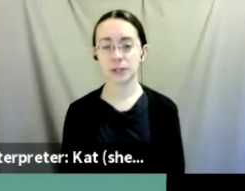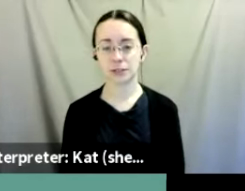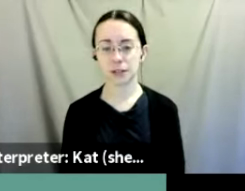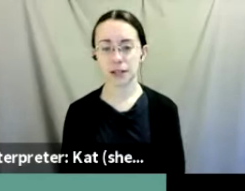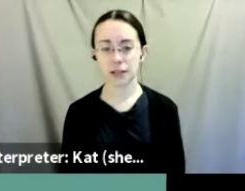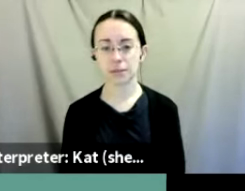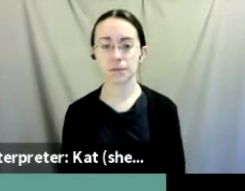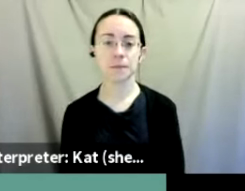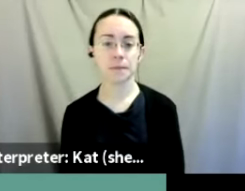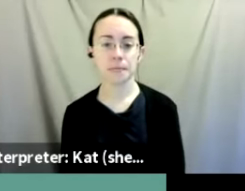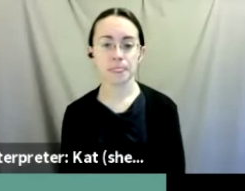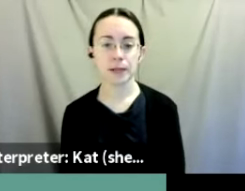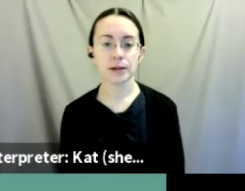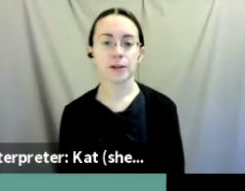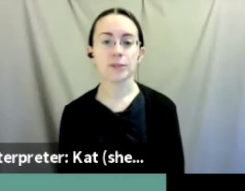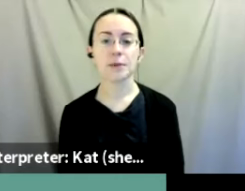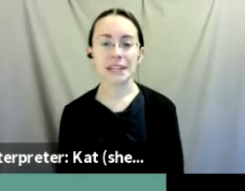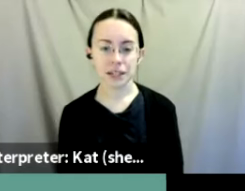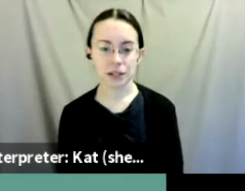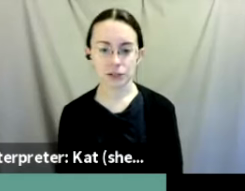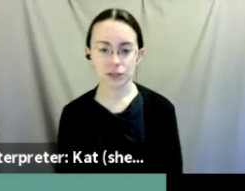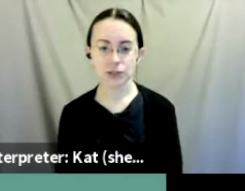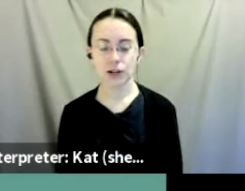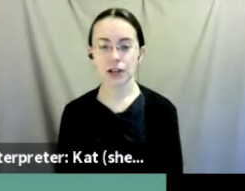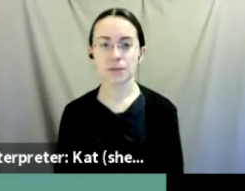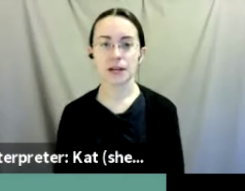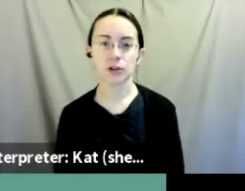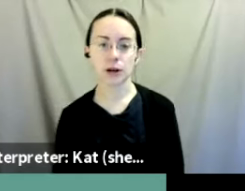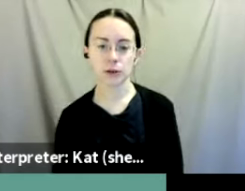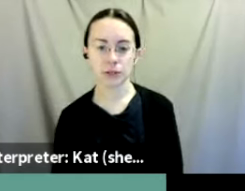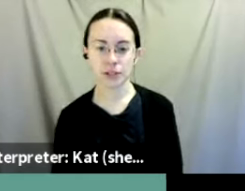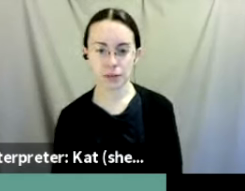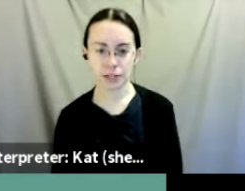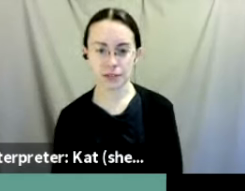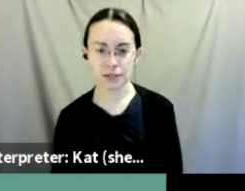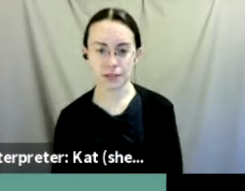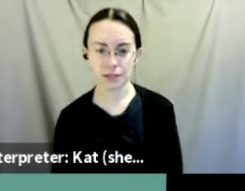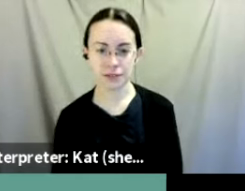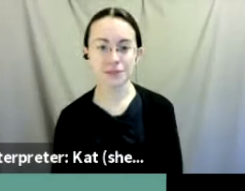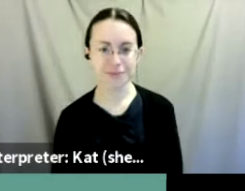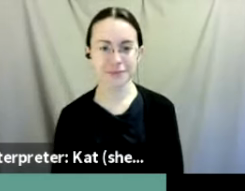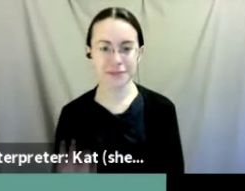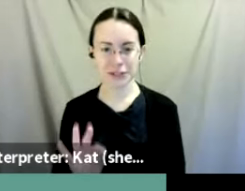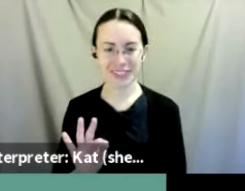different perspectives on that. For many years, the medical model was dominant.